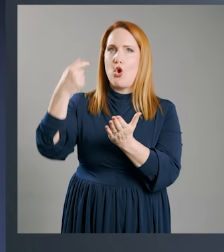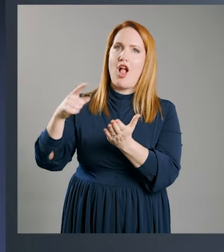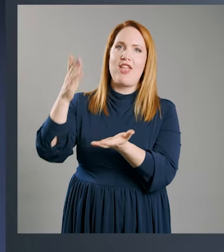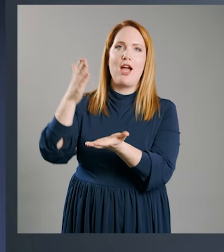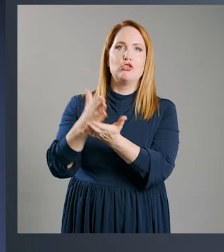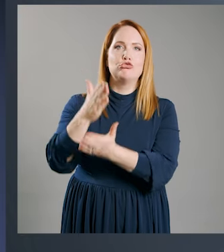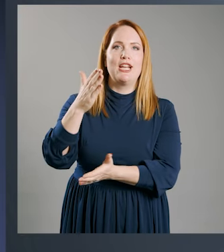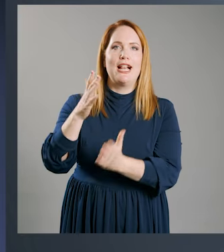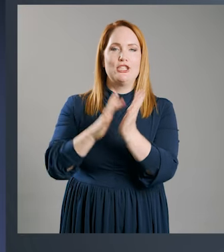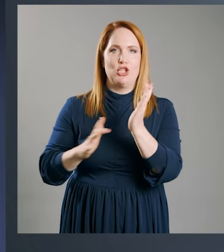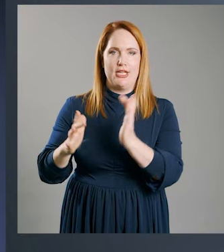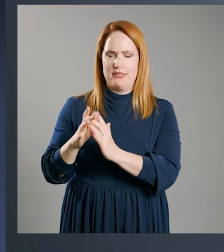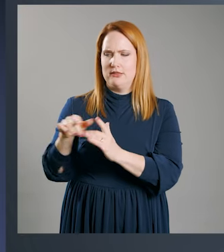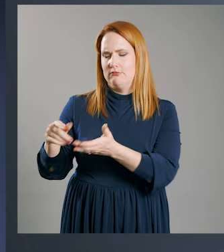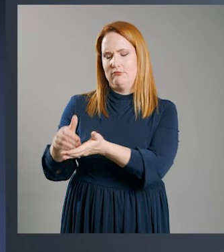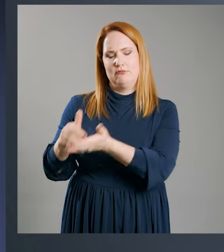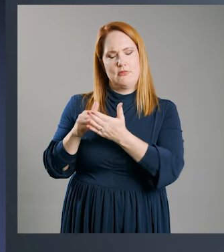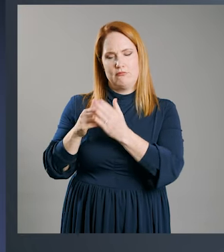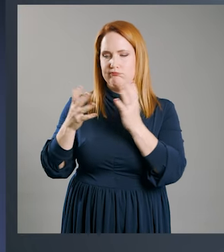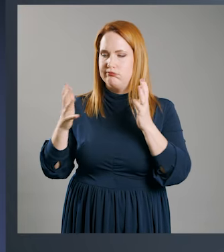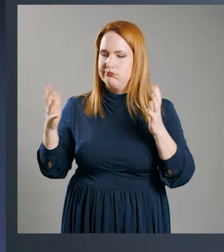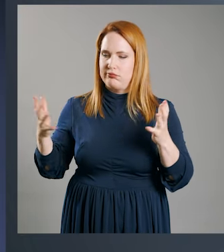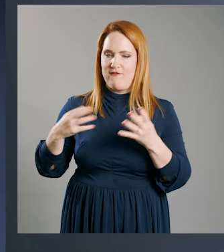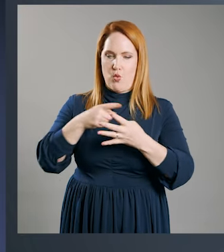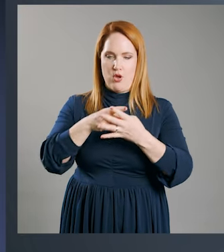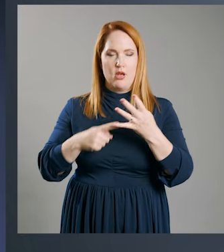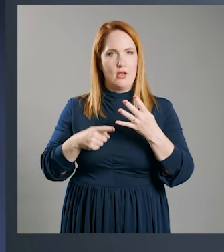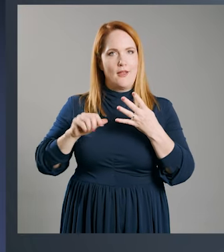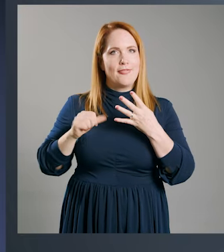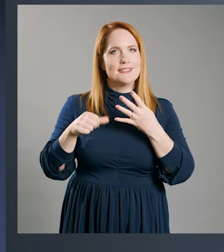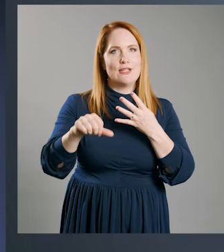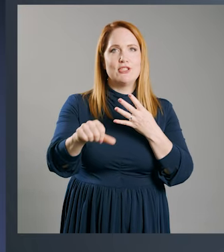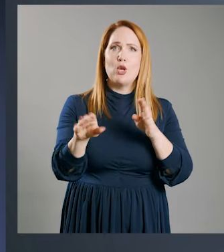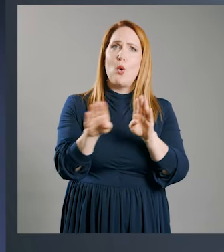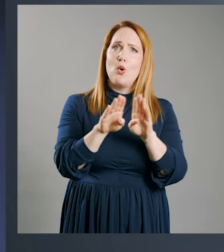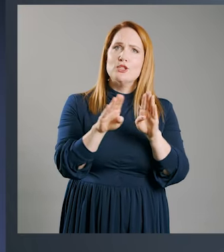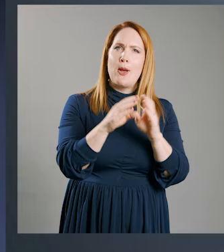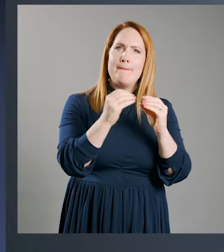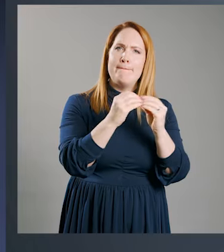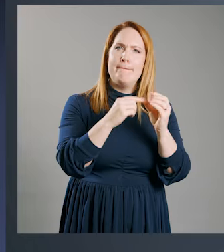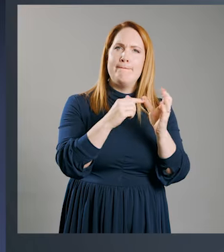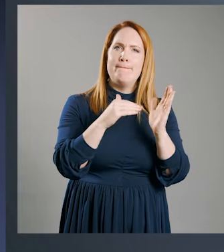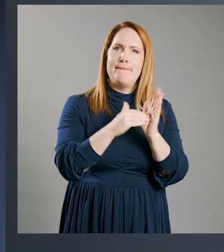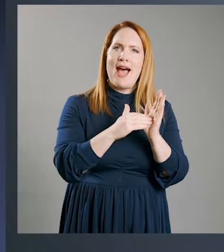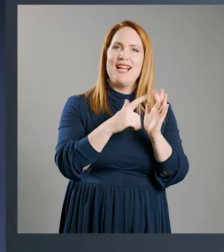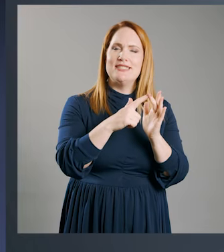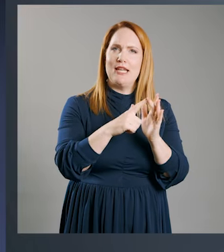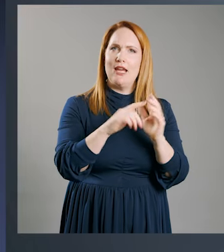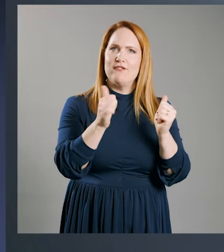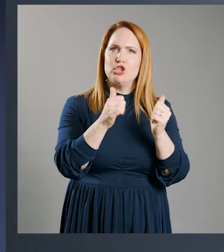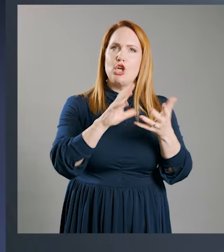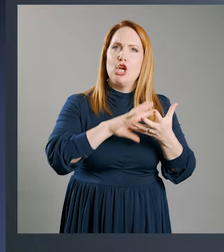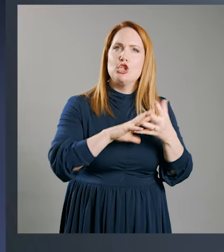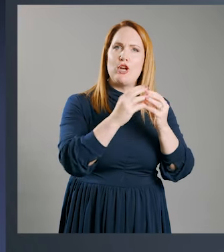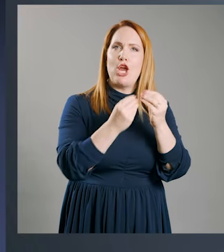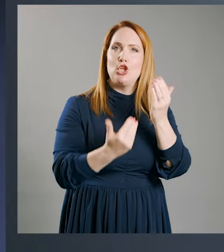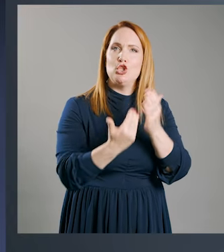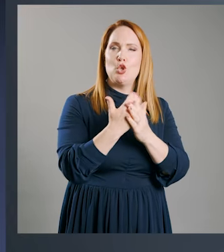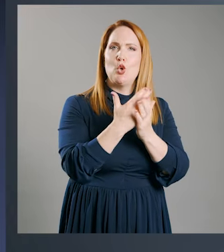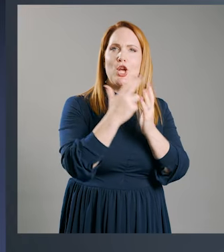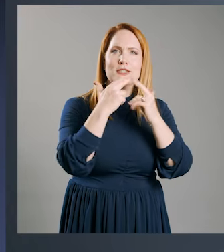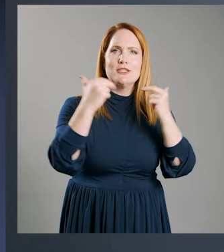been so inspirational to me as I prepared this series. And also Barzi's song that he wrote, What a Man, What a King. We just sung it. You